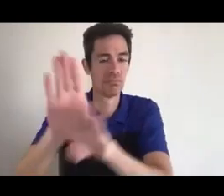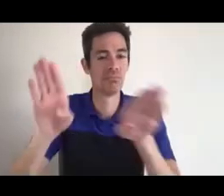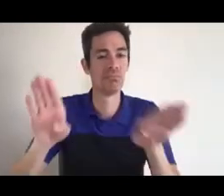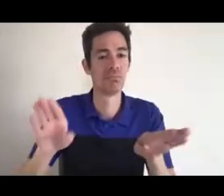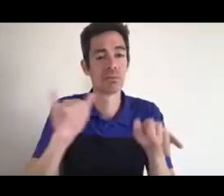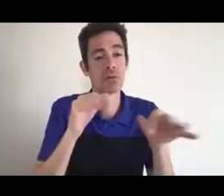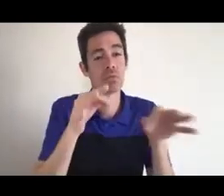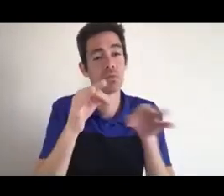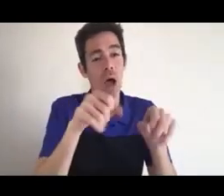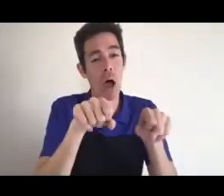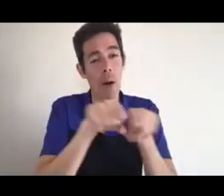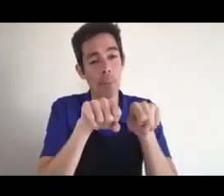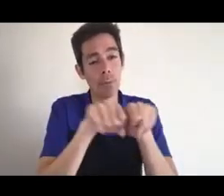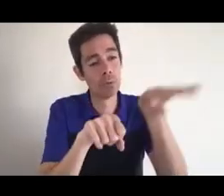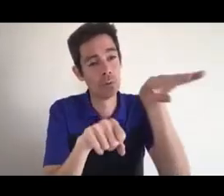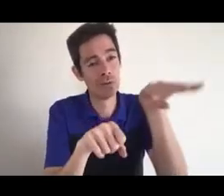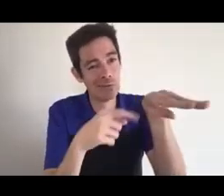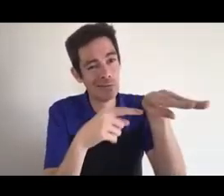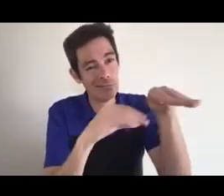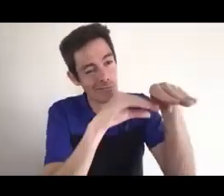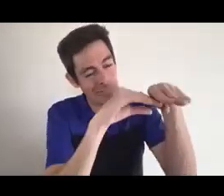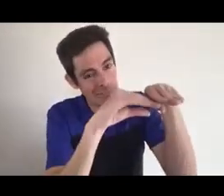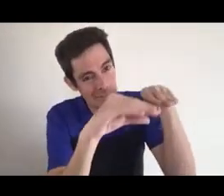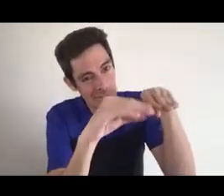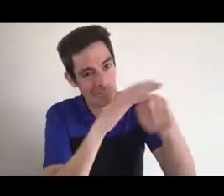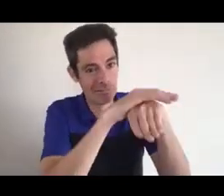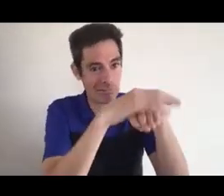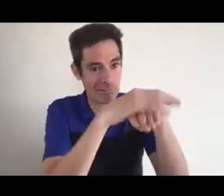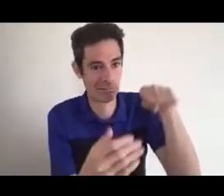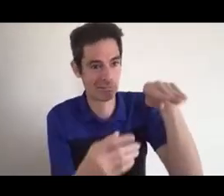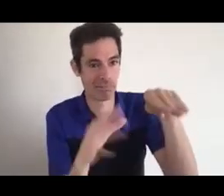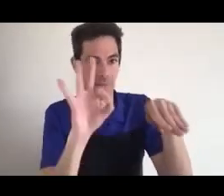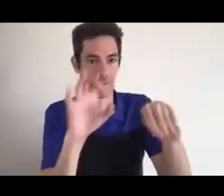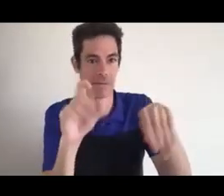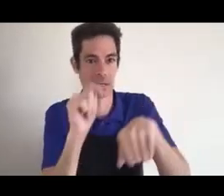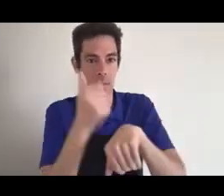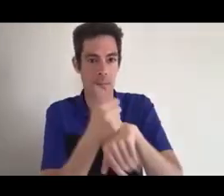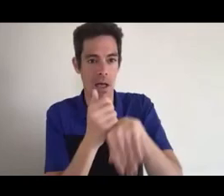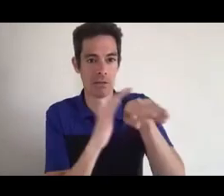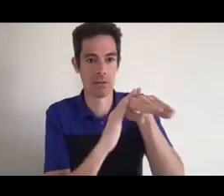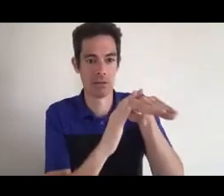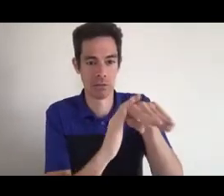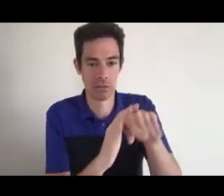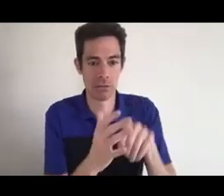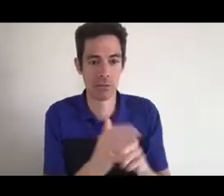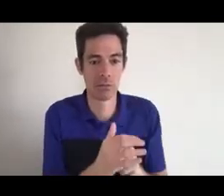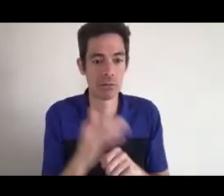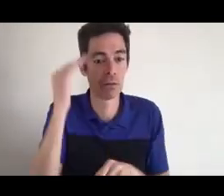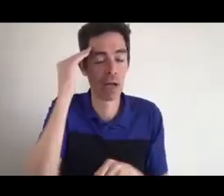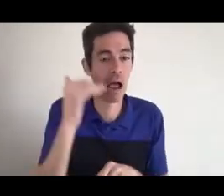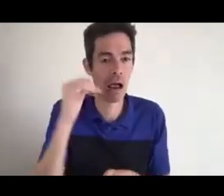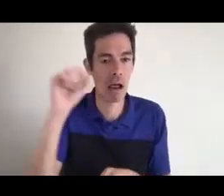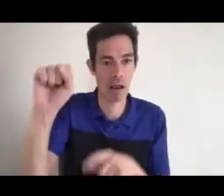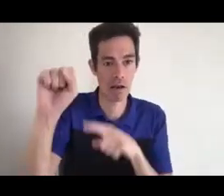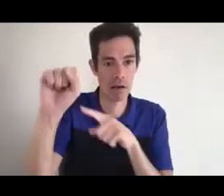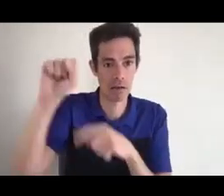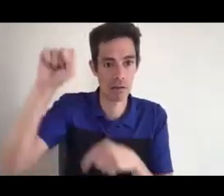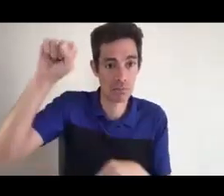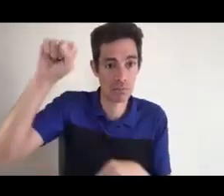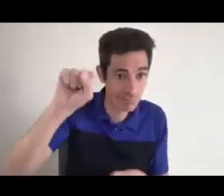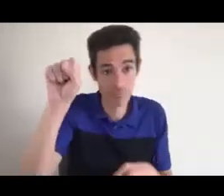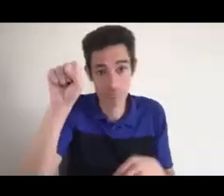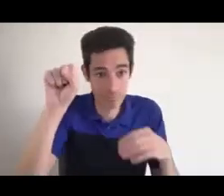Feet, again, you can show with a B hand or like a shoe. So something that's foot